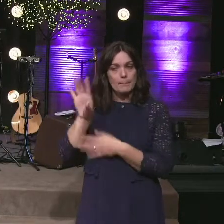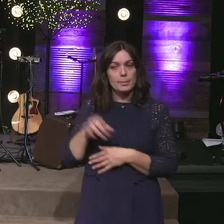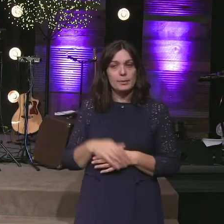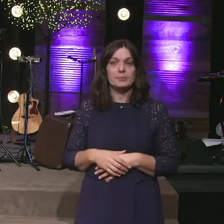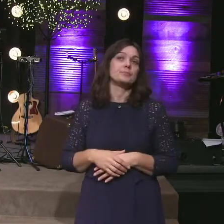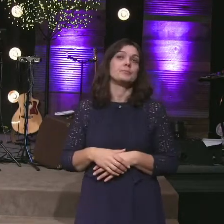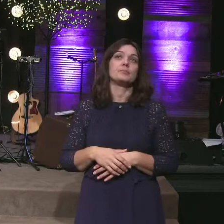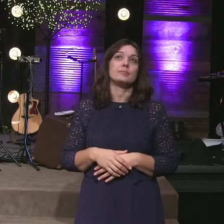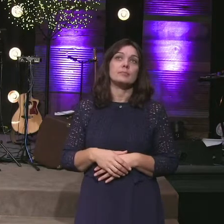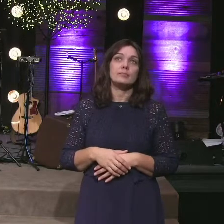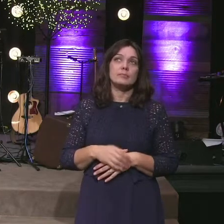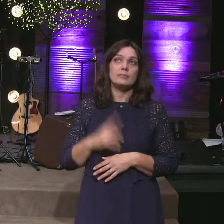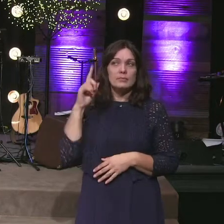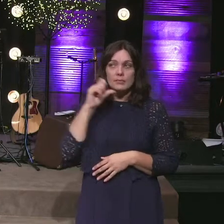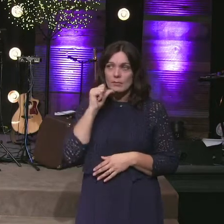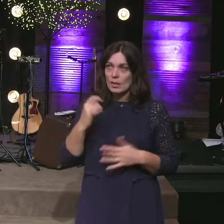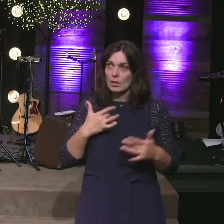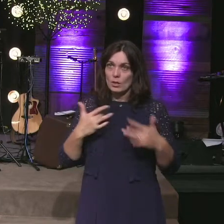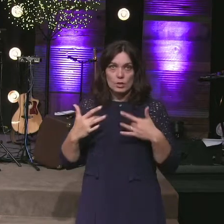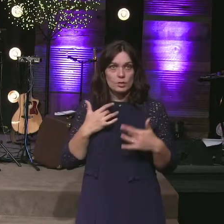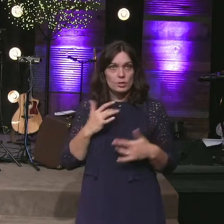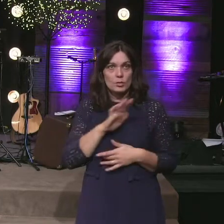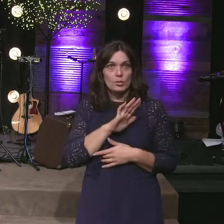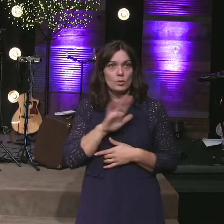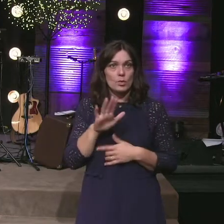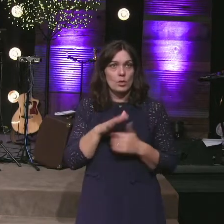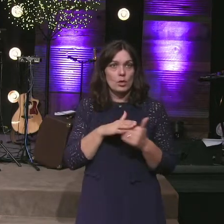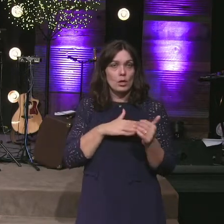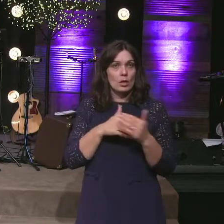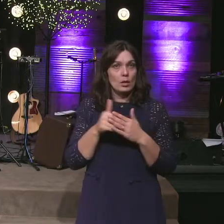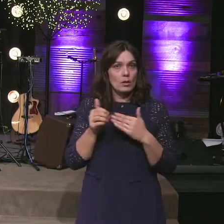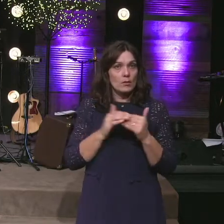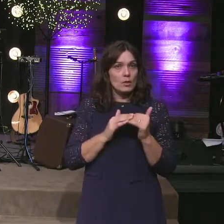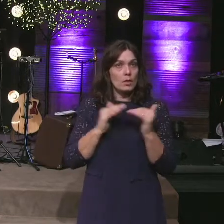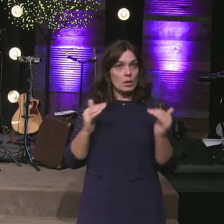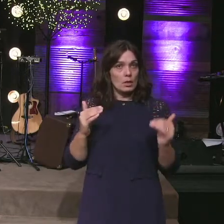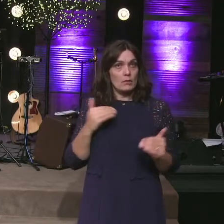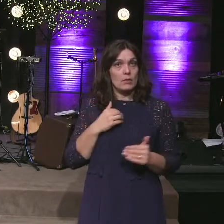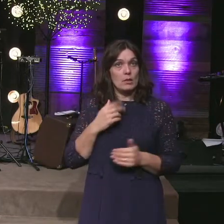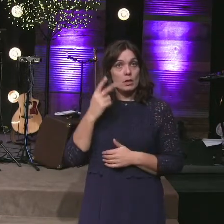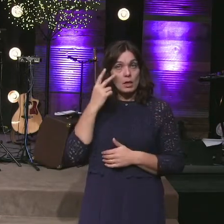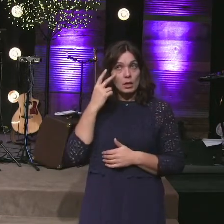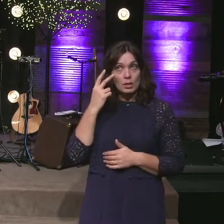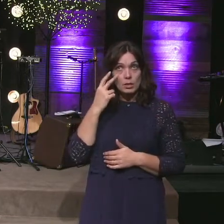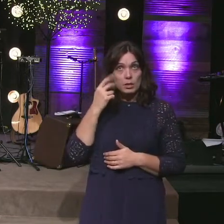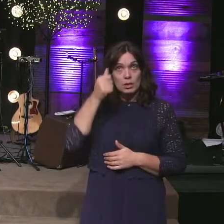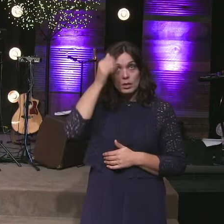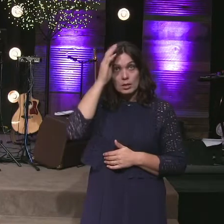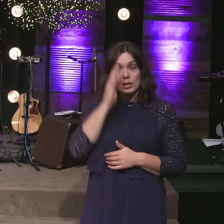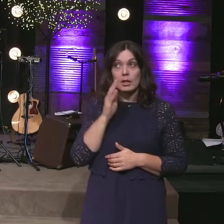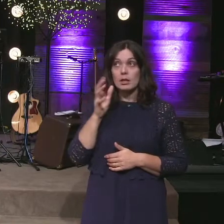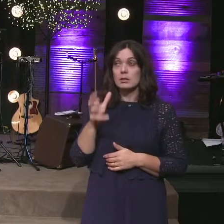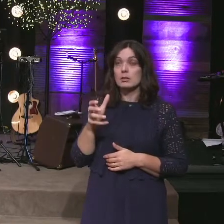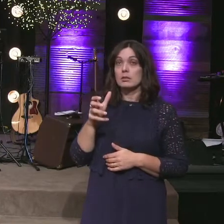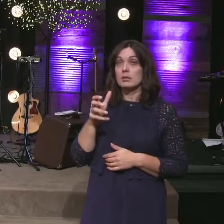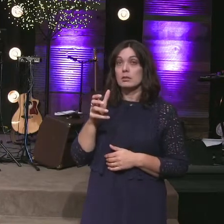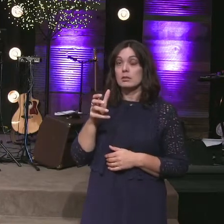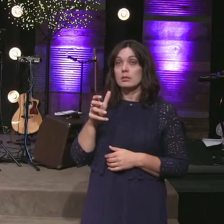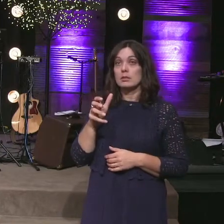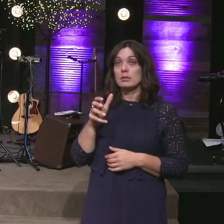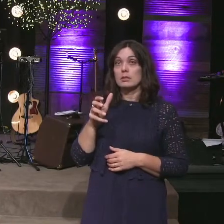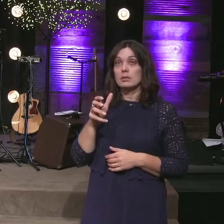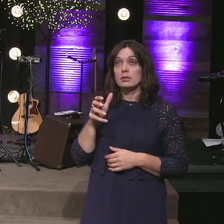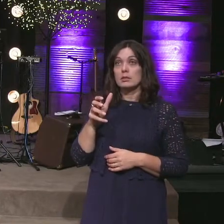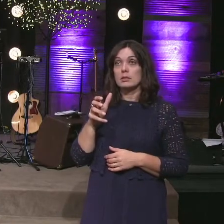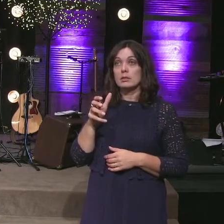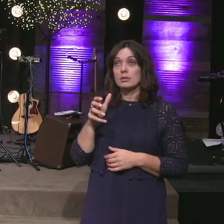is not concerned with your comfort zone. I saw God take a whole church and shake it